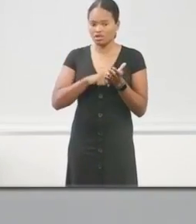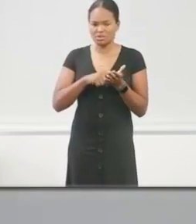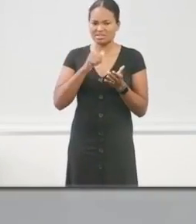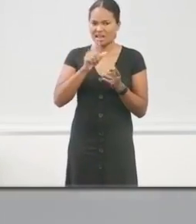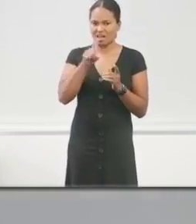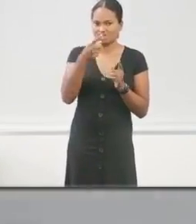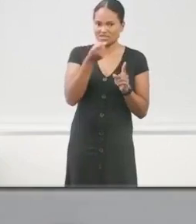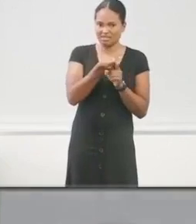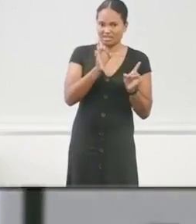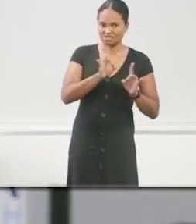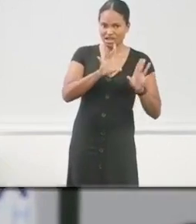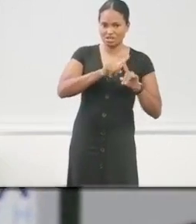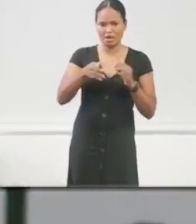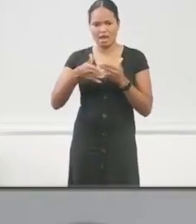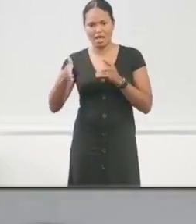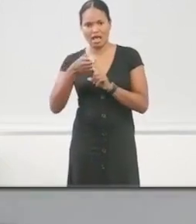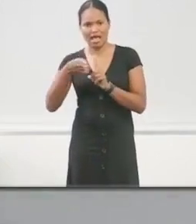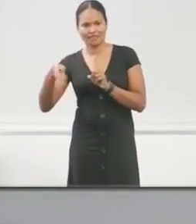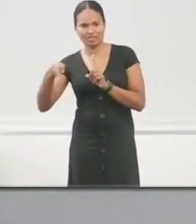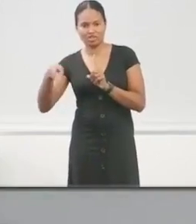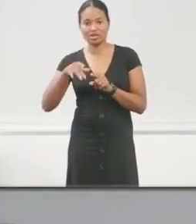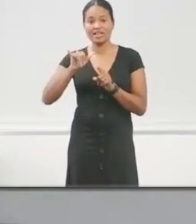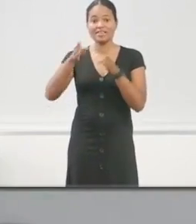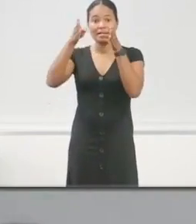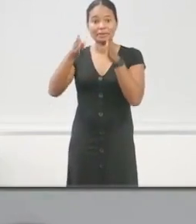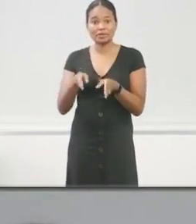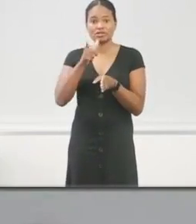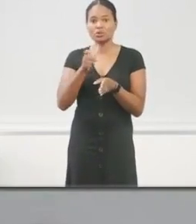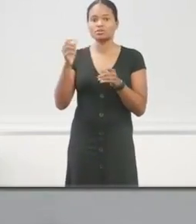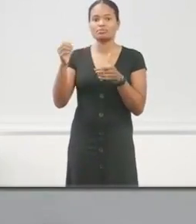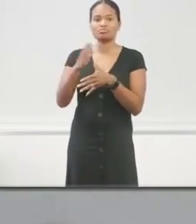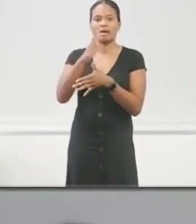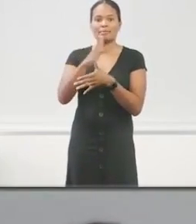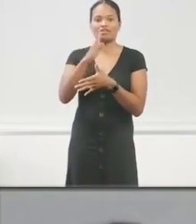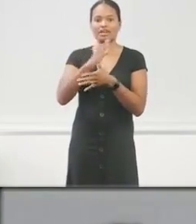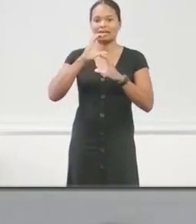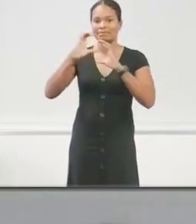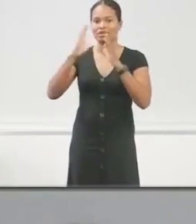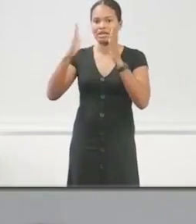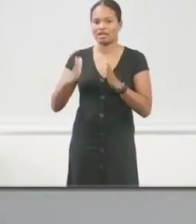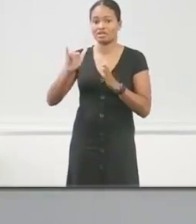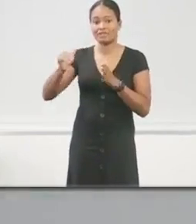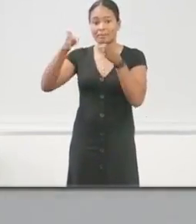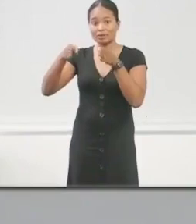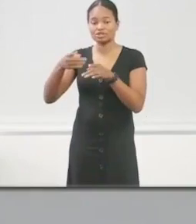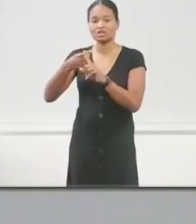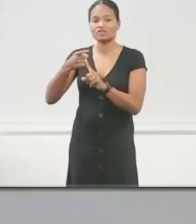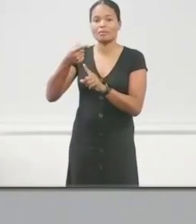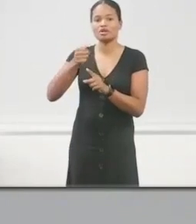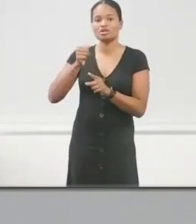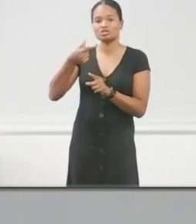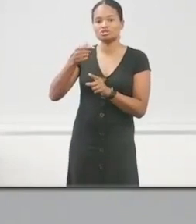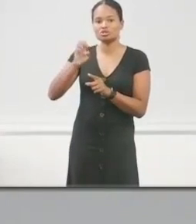itself was the person that was one of the primary communicators. There was a person from the Georgia Bureau of